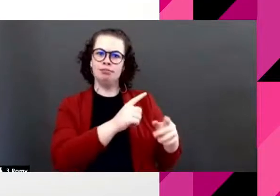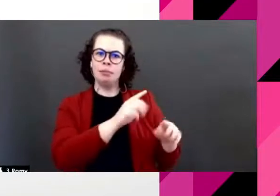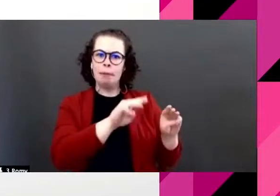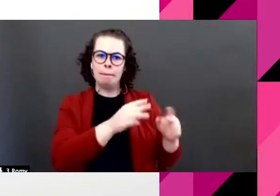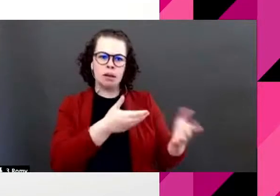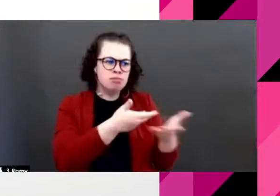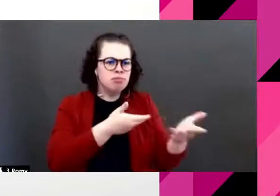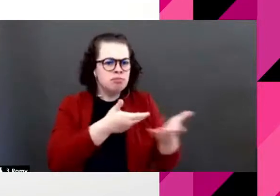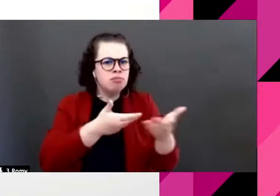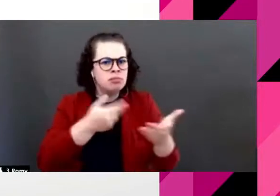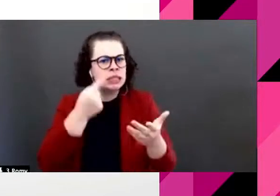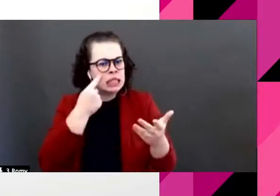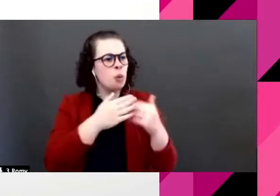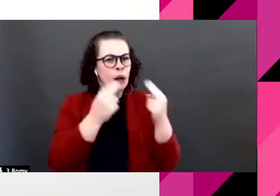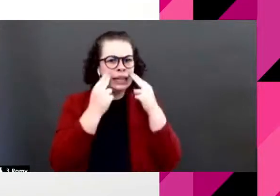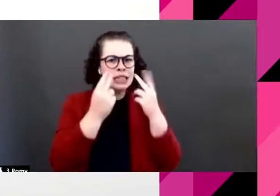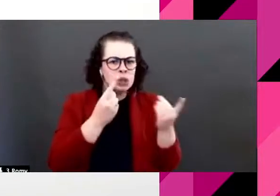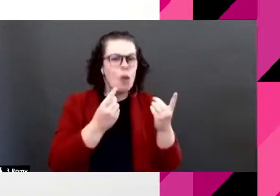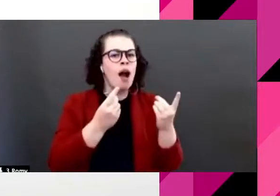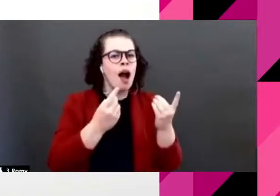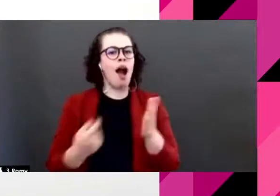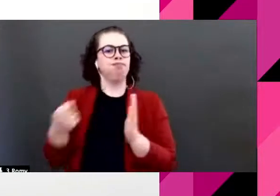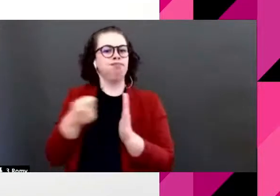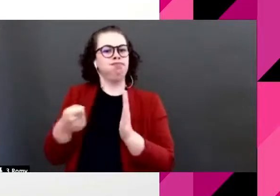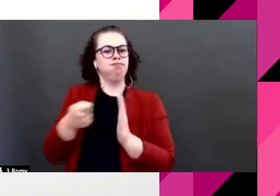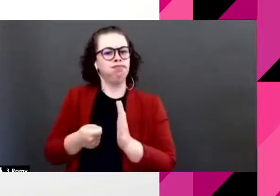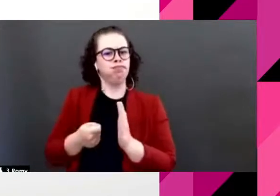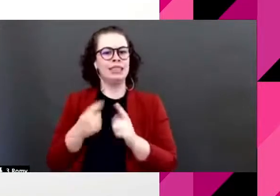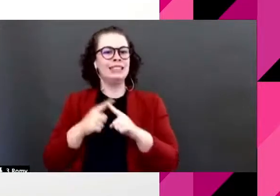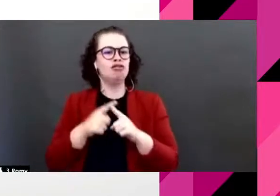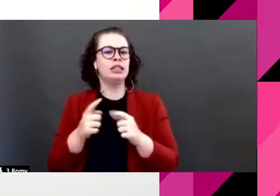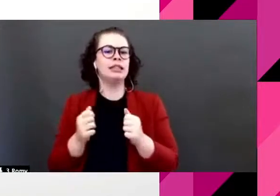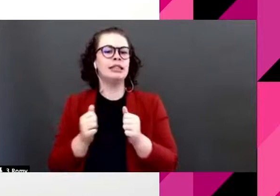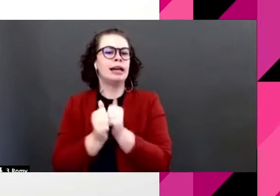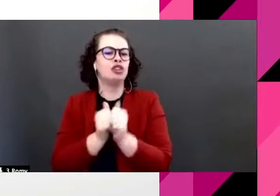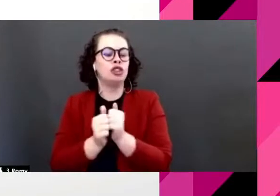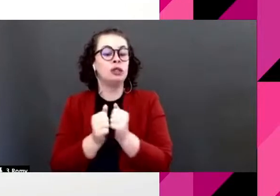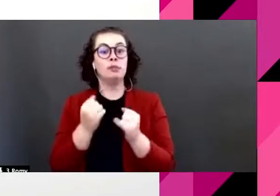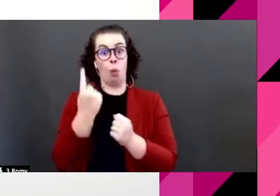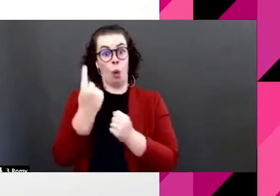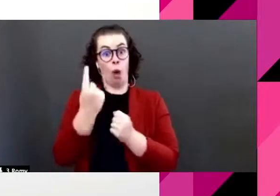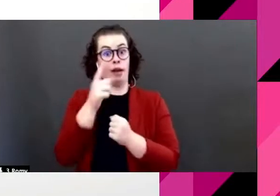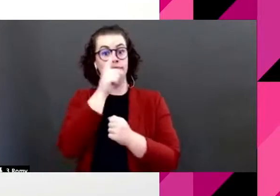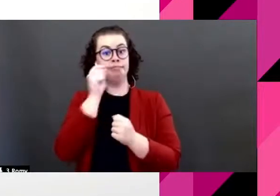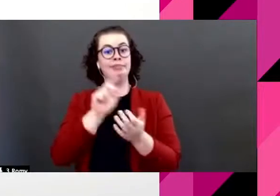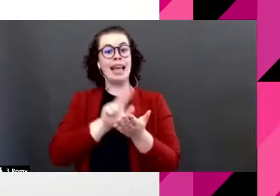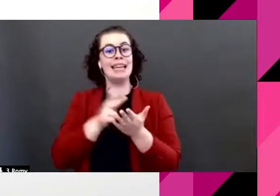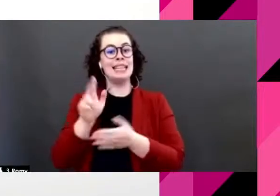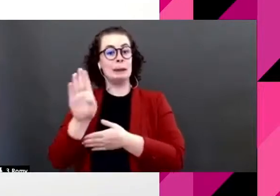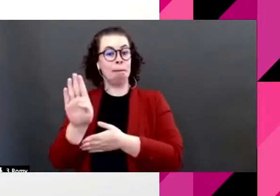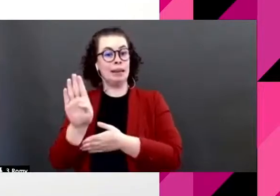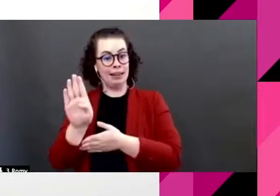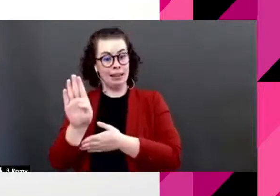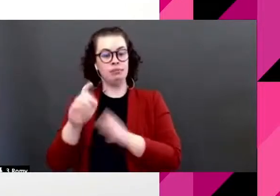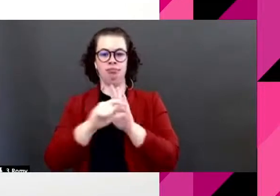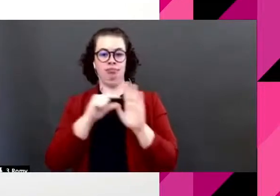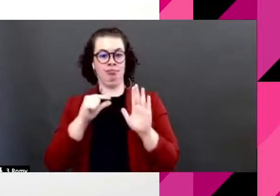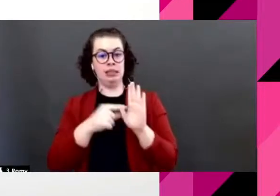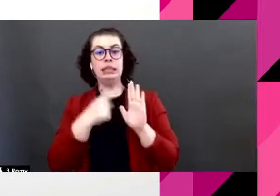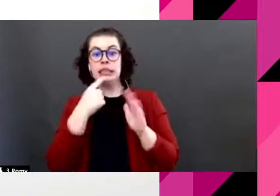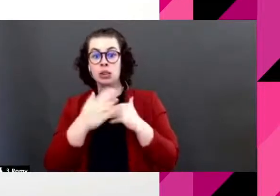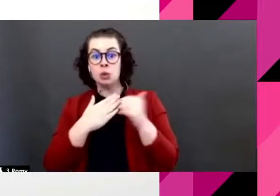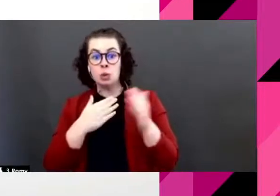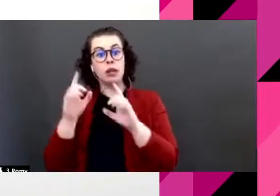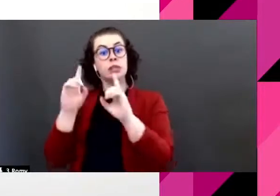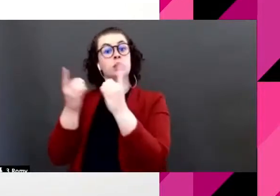inserted. One such action was Action 18B, which commits the Department of Justice